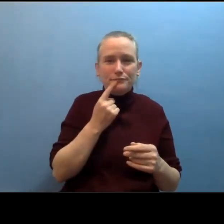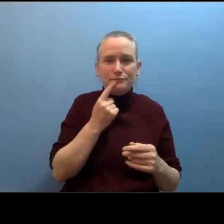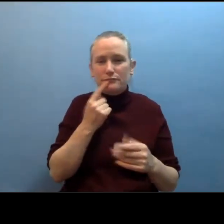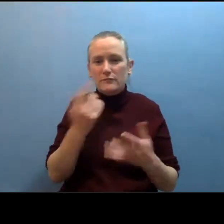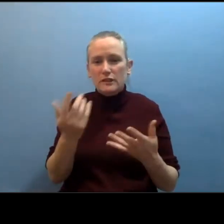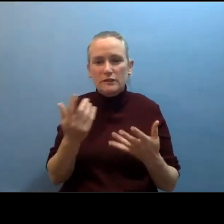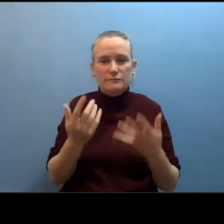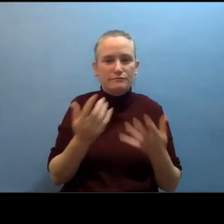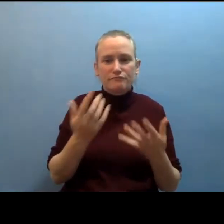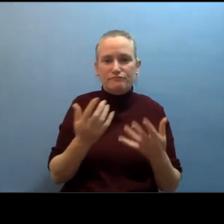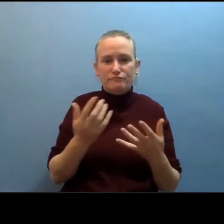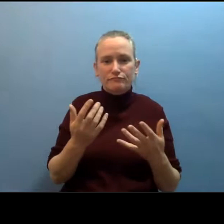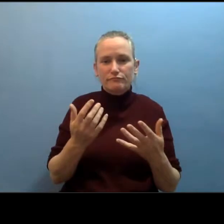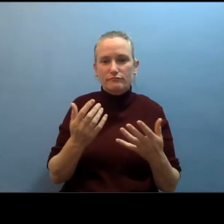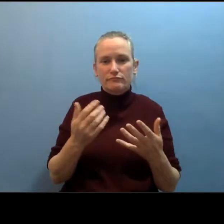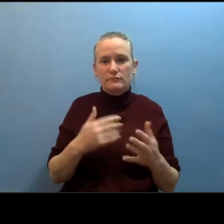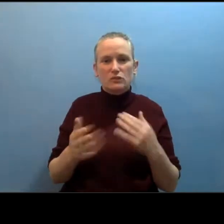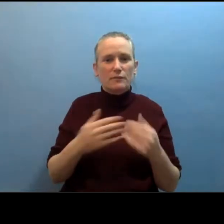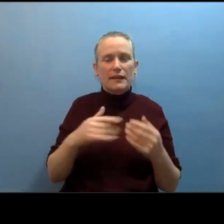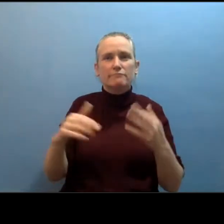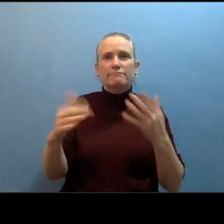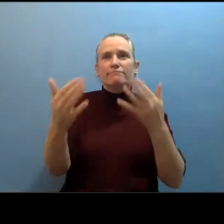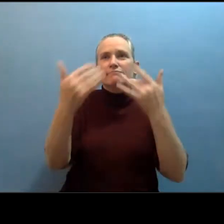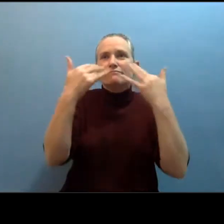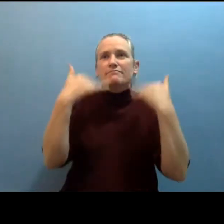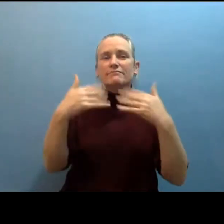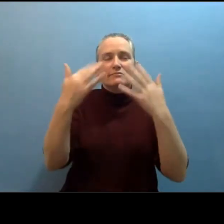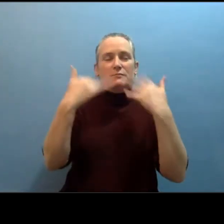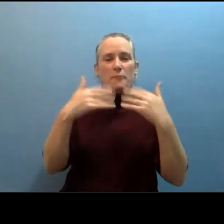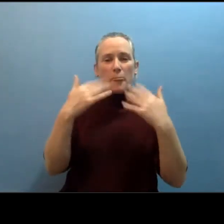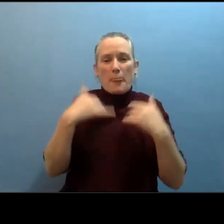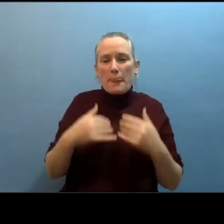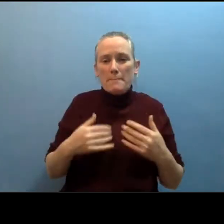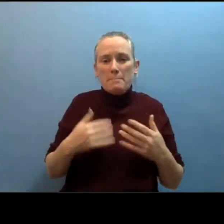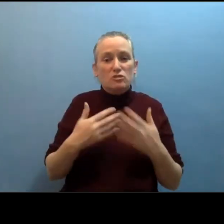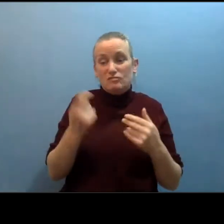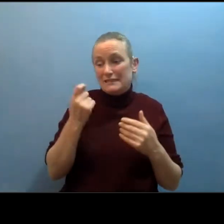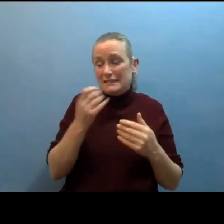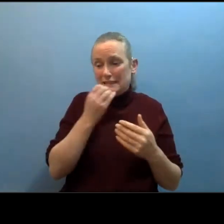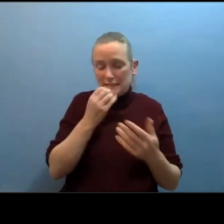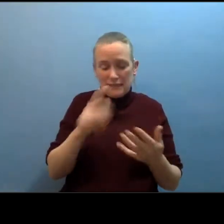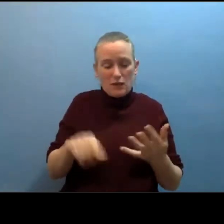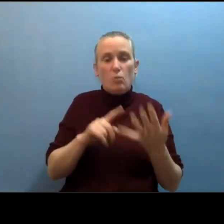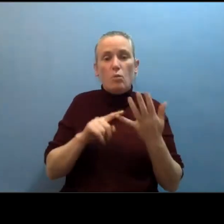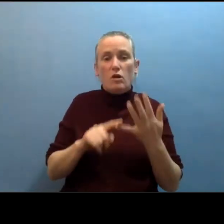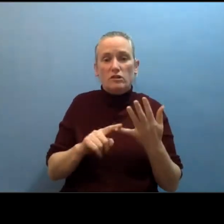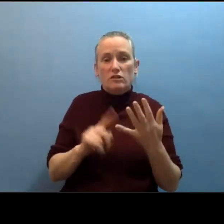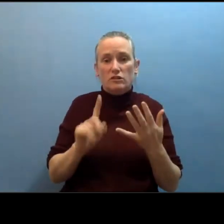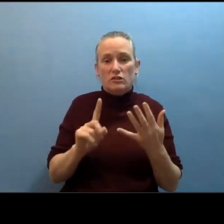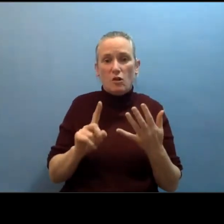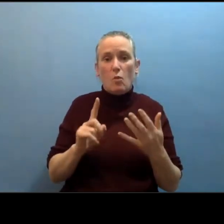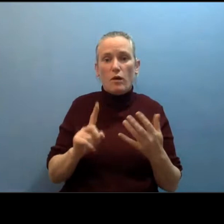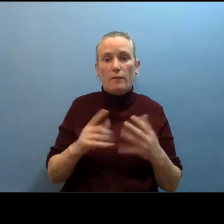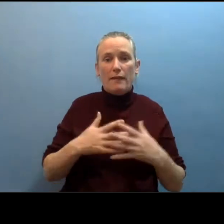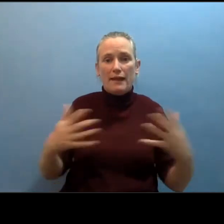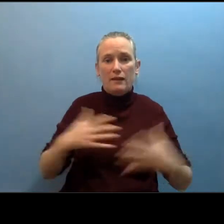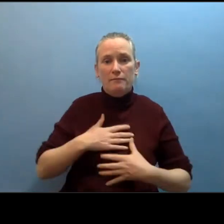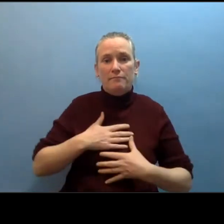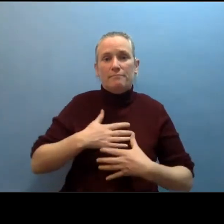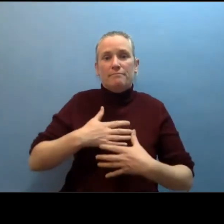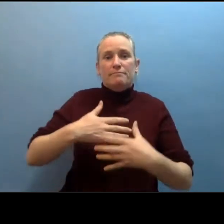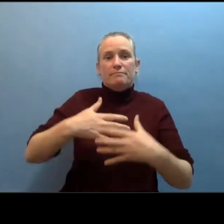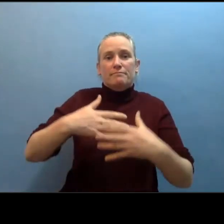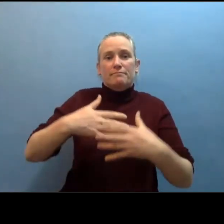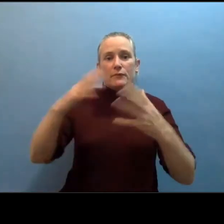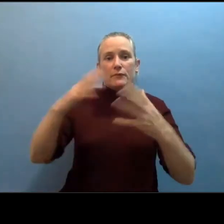be something in the air, or something that you've just eaten. And then 1 is 1 big deep breath through your nose and